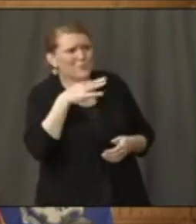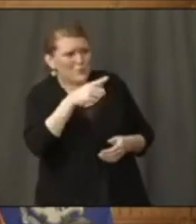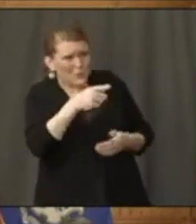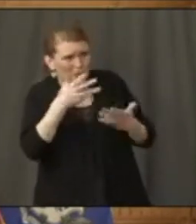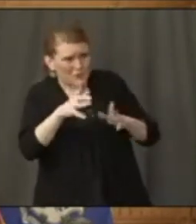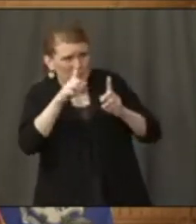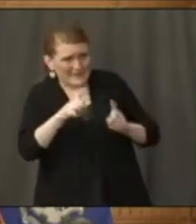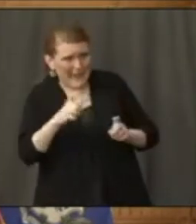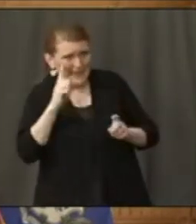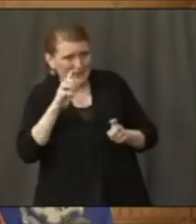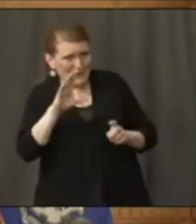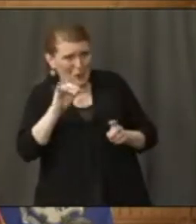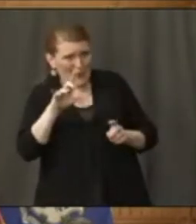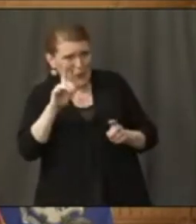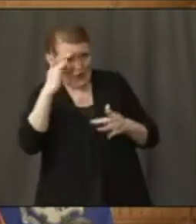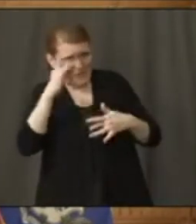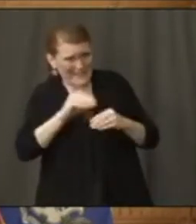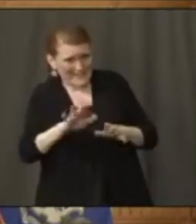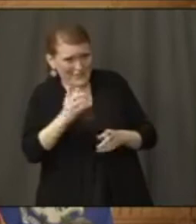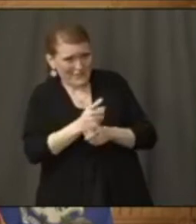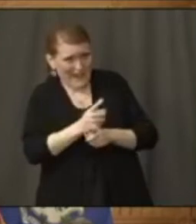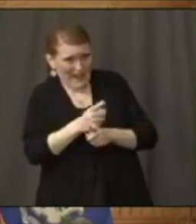Hearst, Connecticut Media.